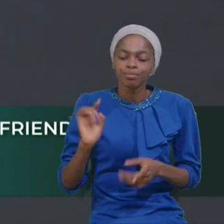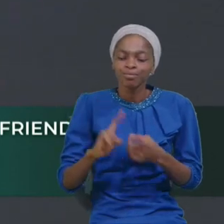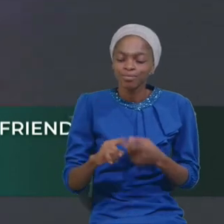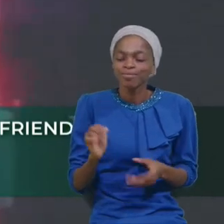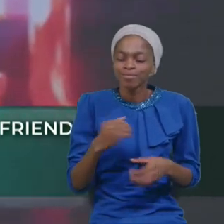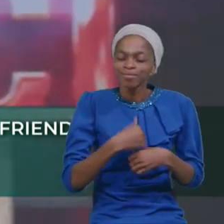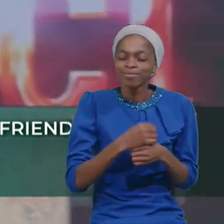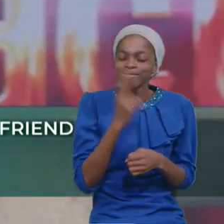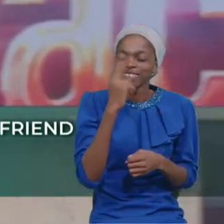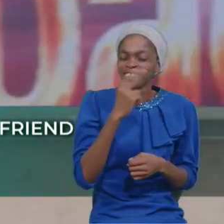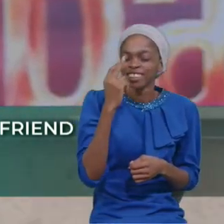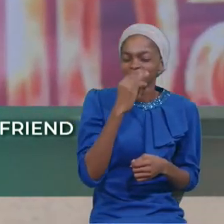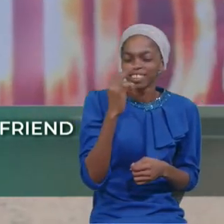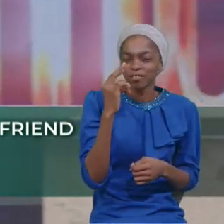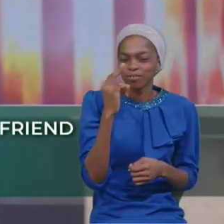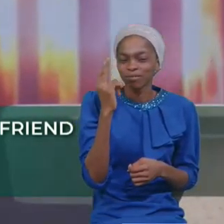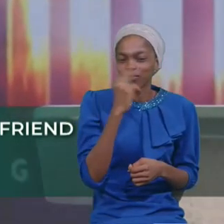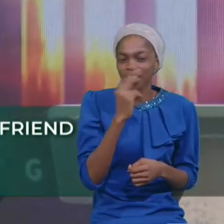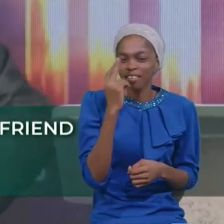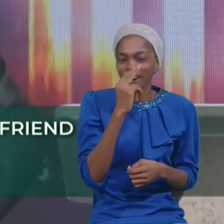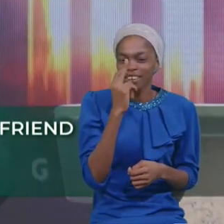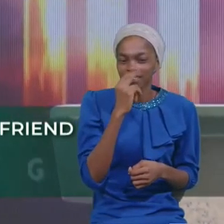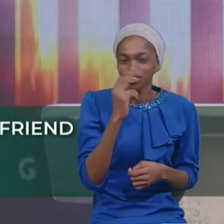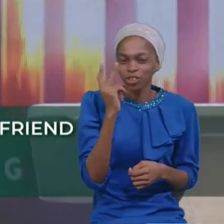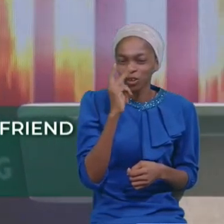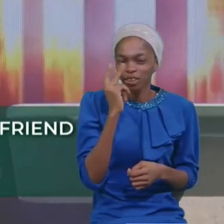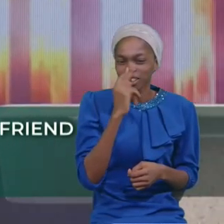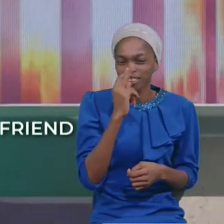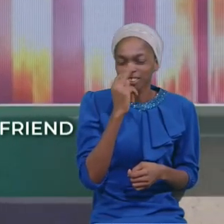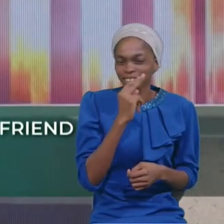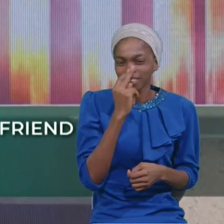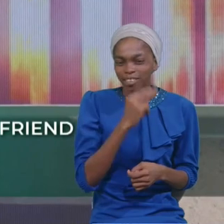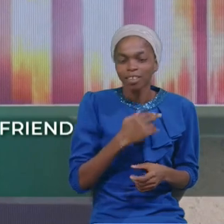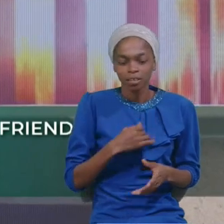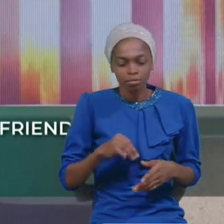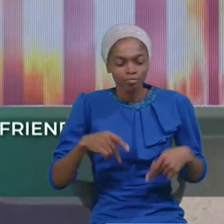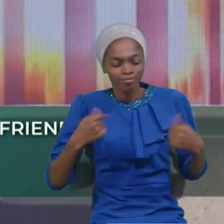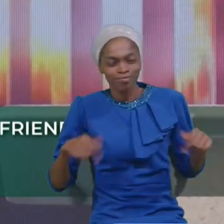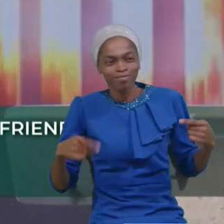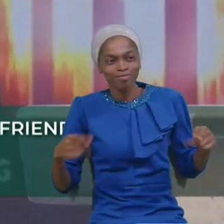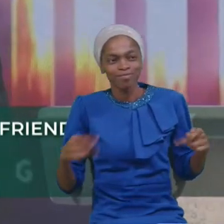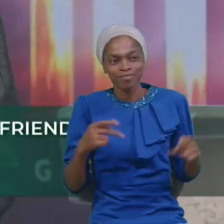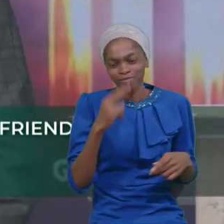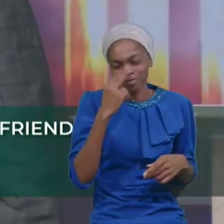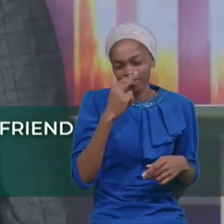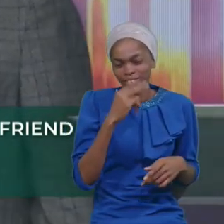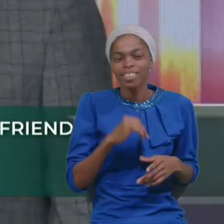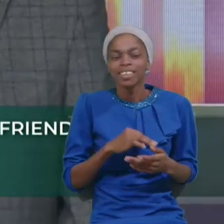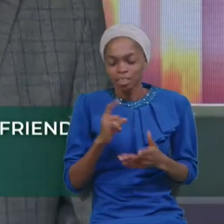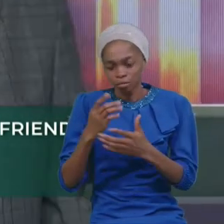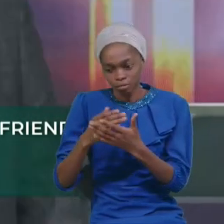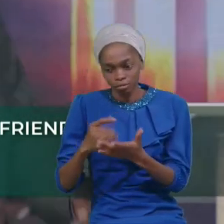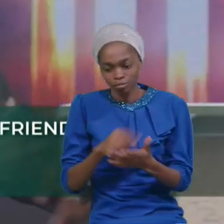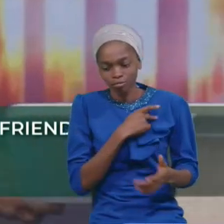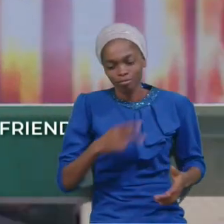play the comedian before him. And every time to cheer him up, he will ask, is the fool there? They